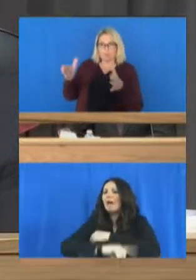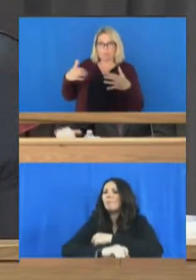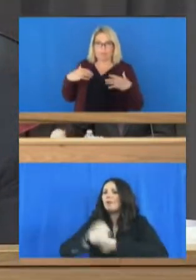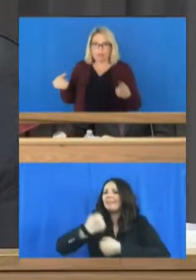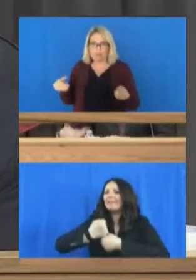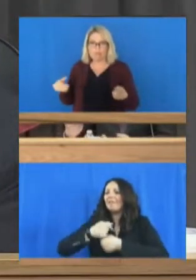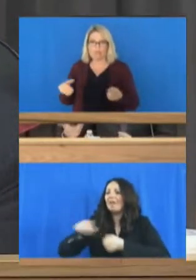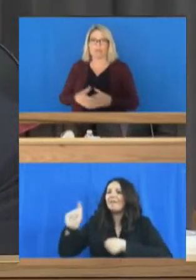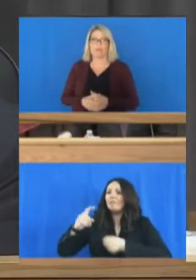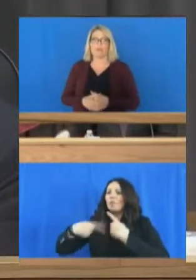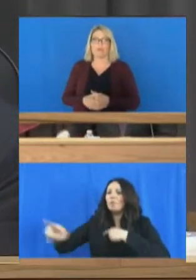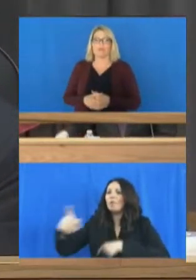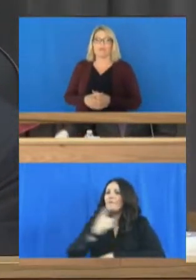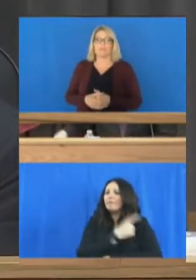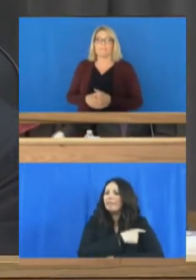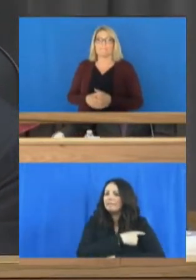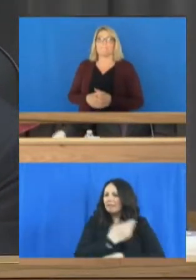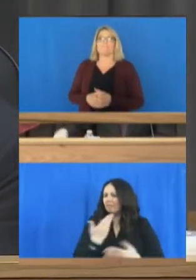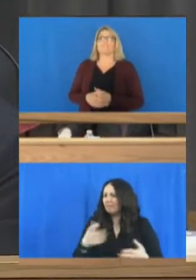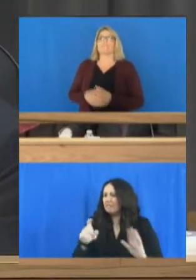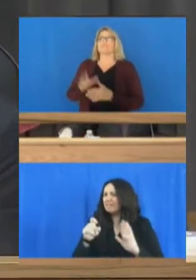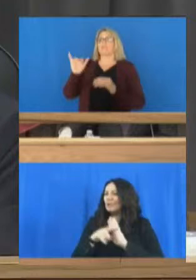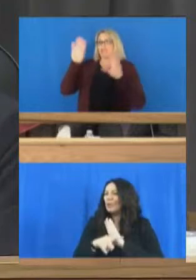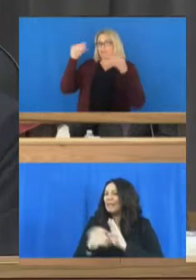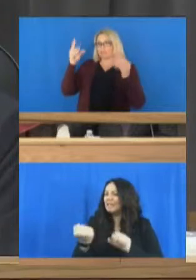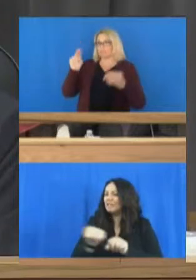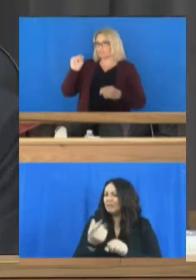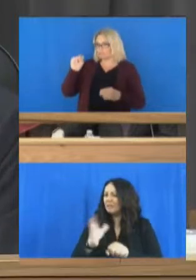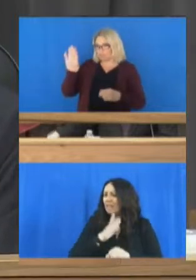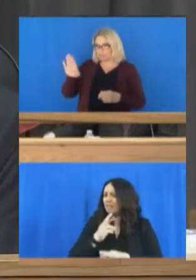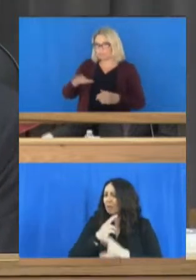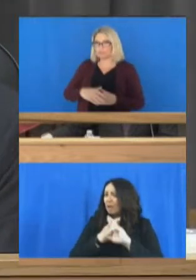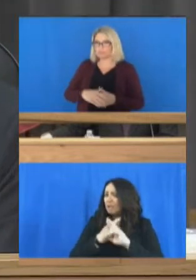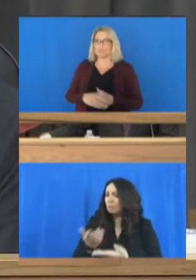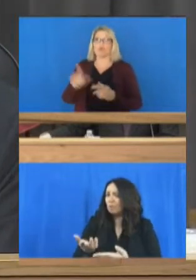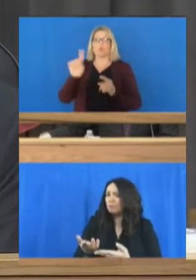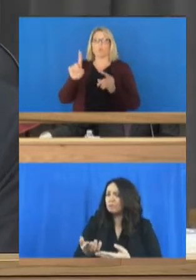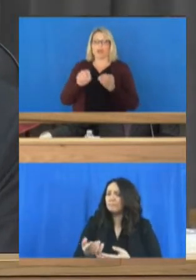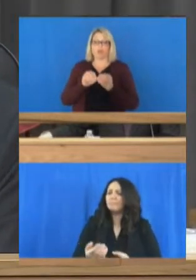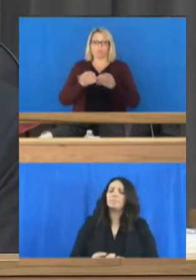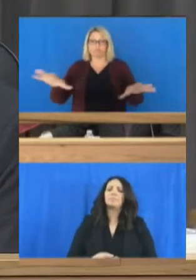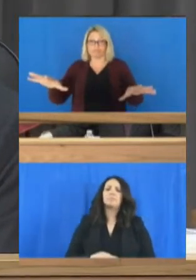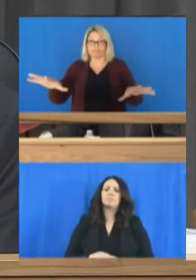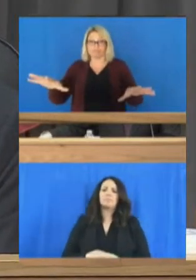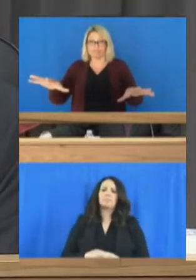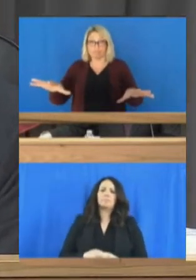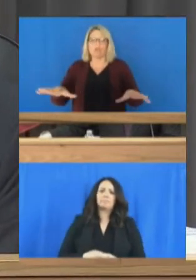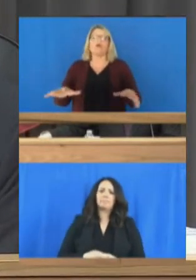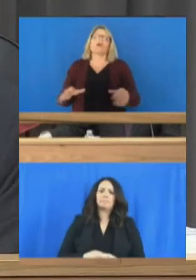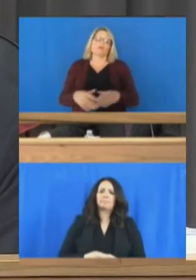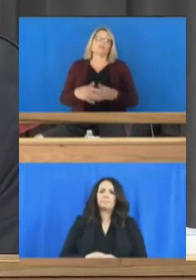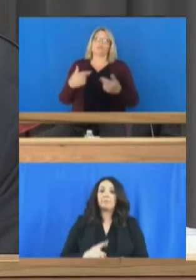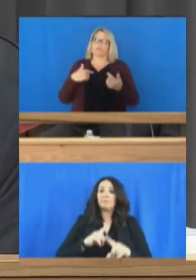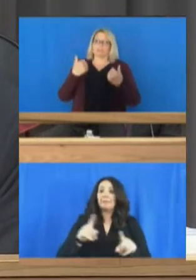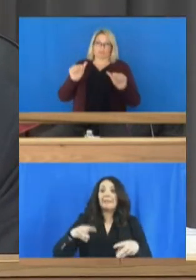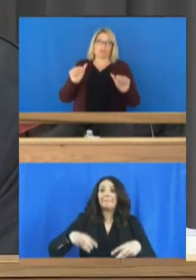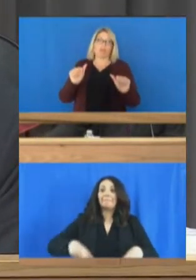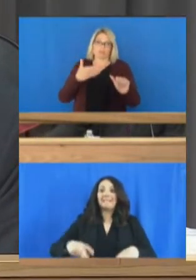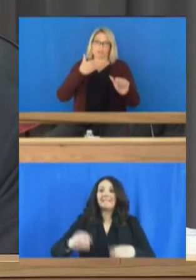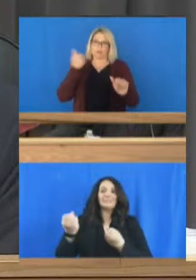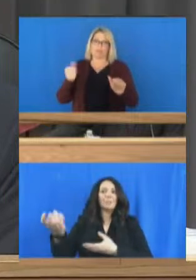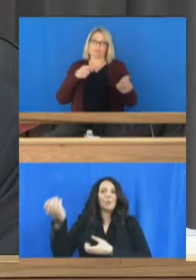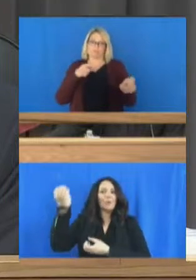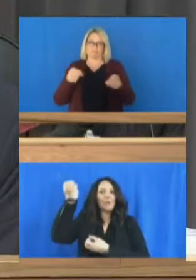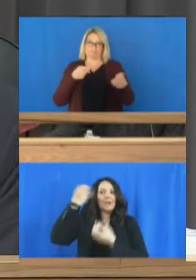Yep. Oh, hold on. Hello? Hold on, Bobby Jean. The minister would like to say something. So we can talk with social development, do our best to get you the most broken